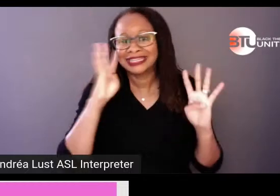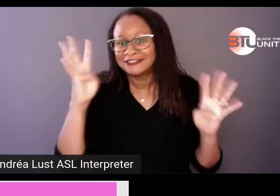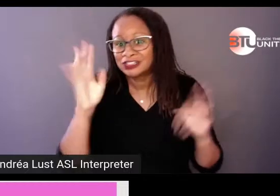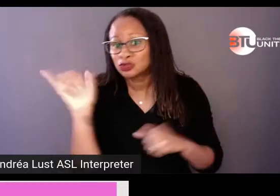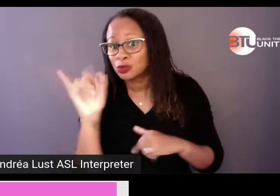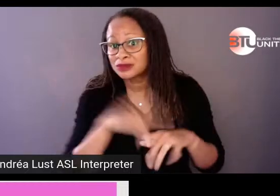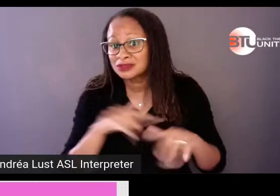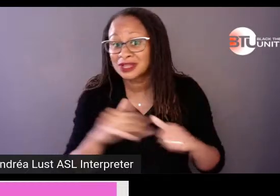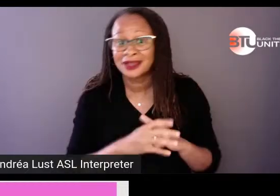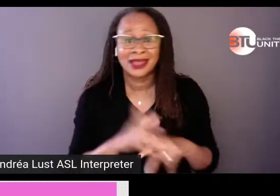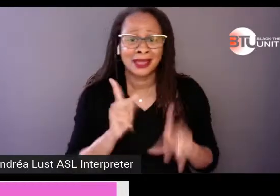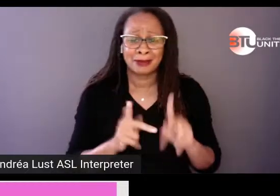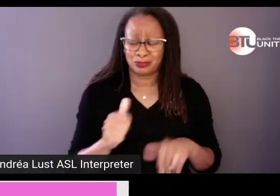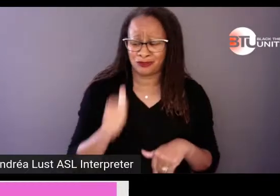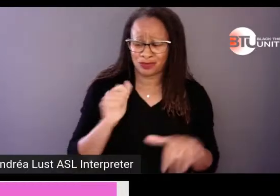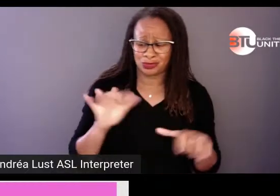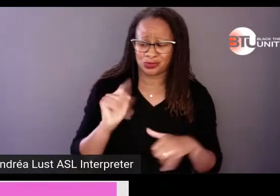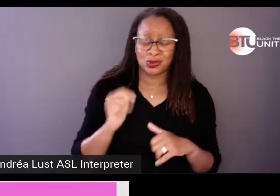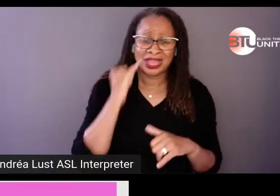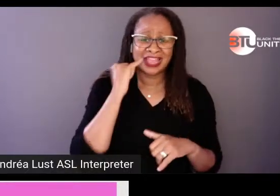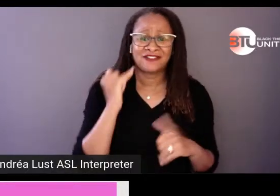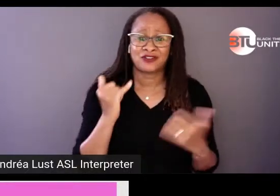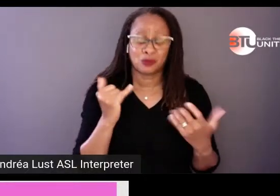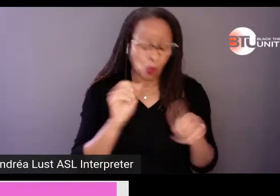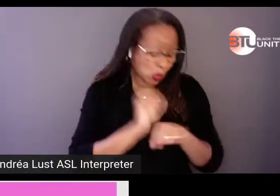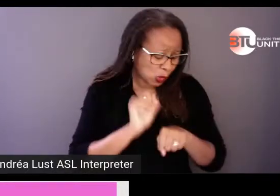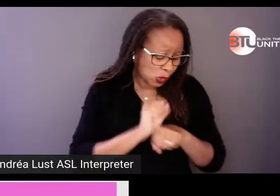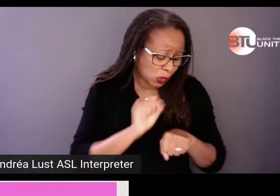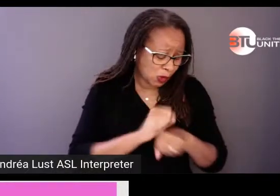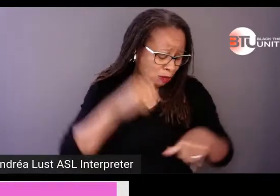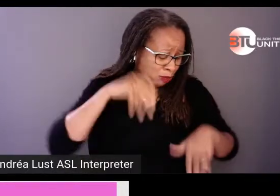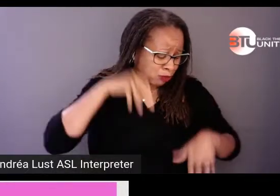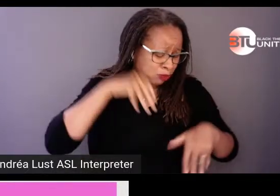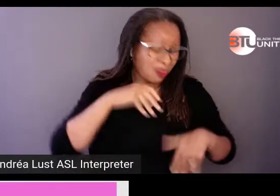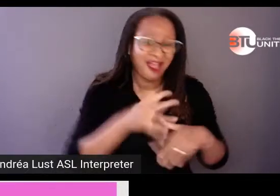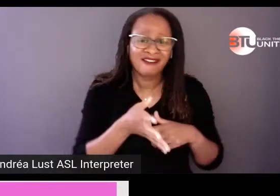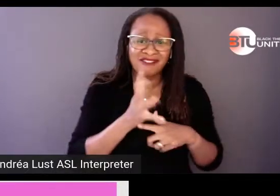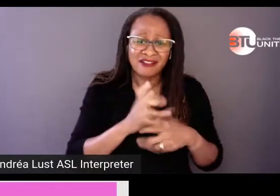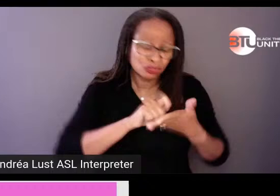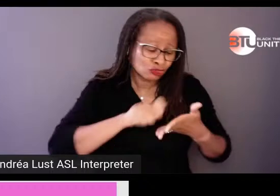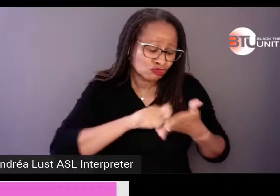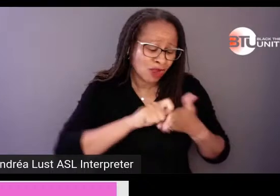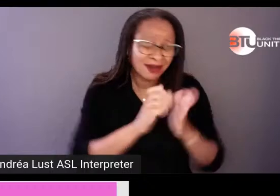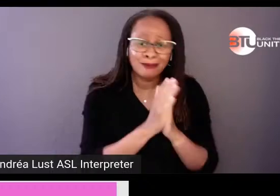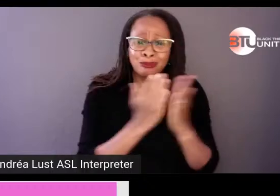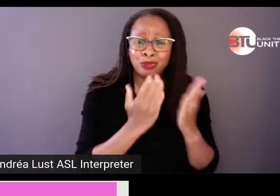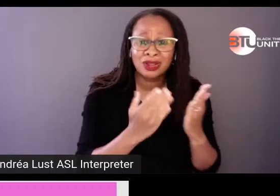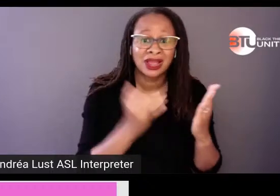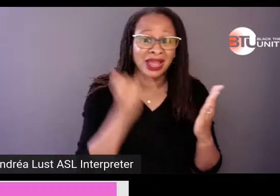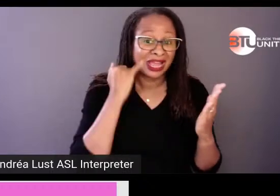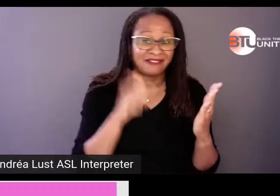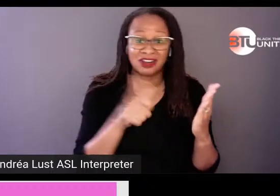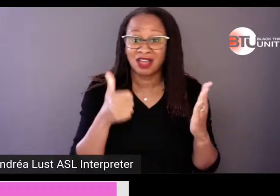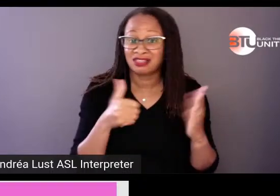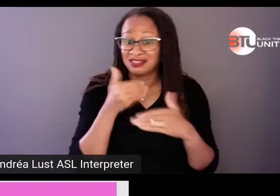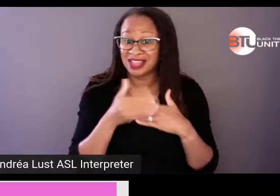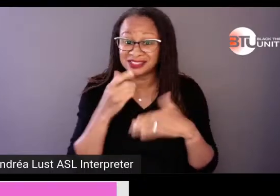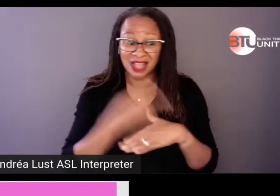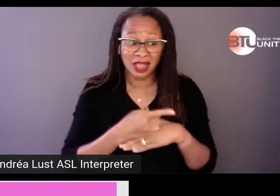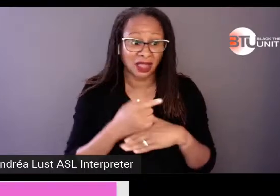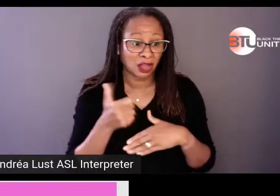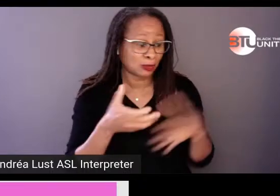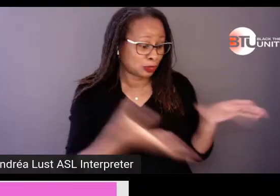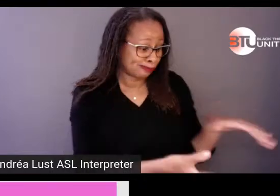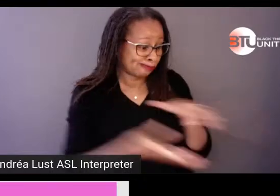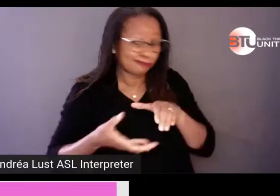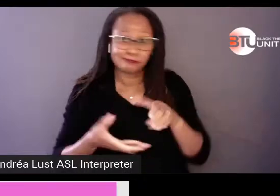the minute you spend maybe 5 years writing a manuscript, if someone could pick it up the next day